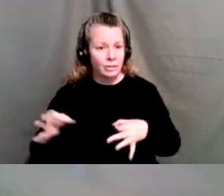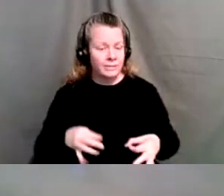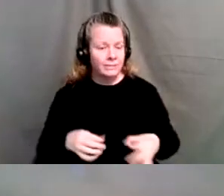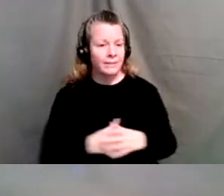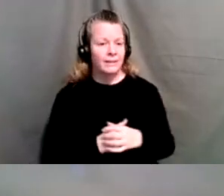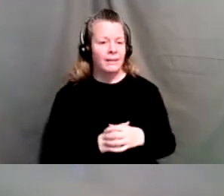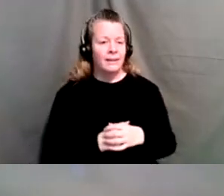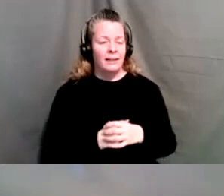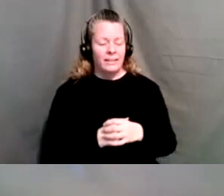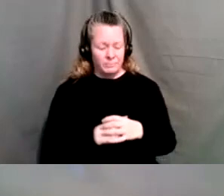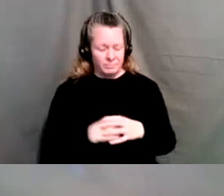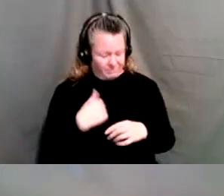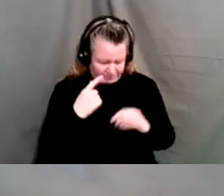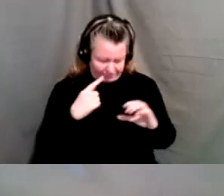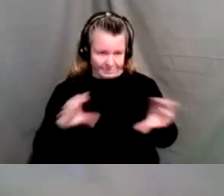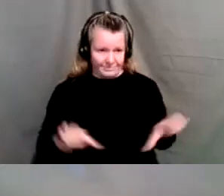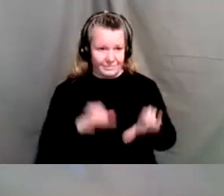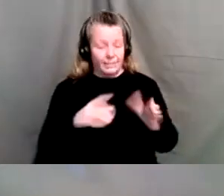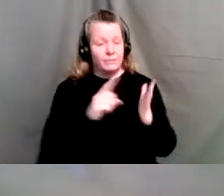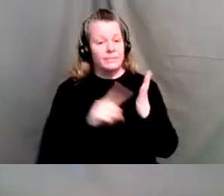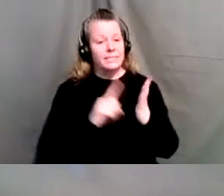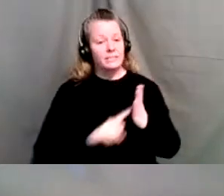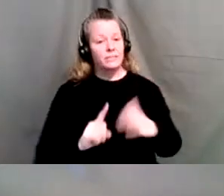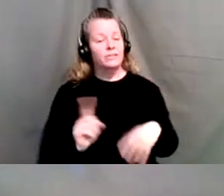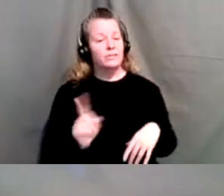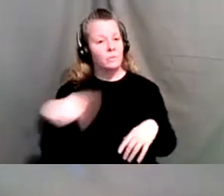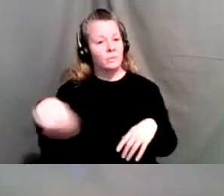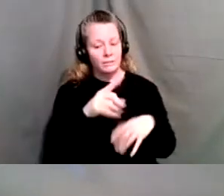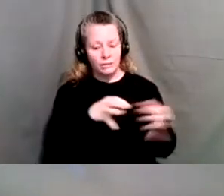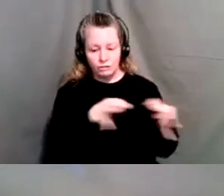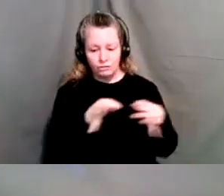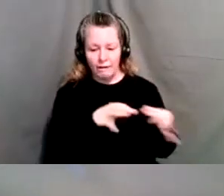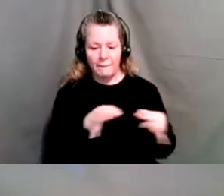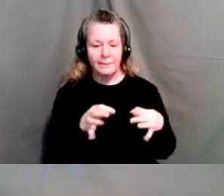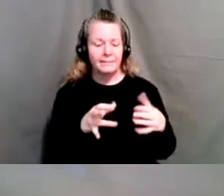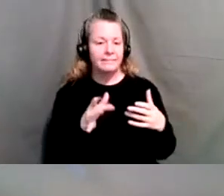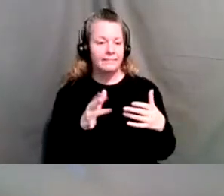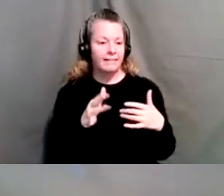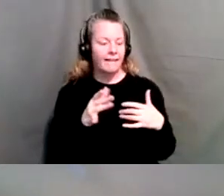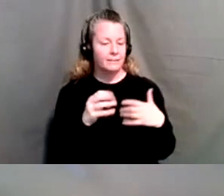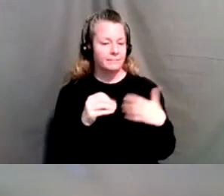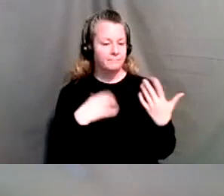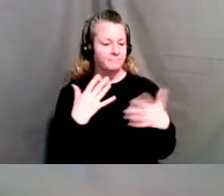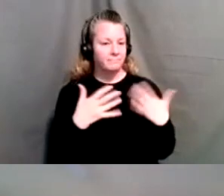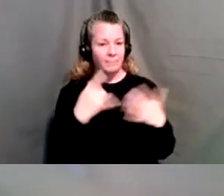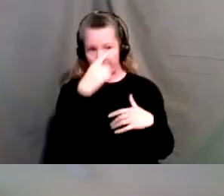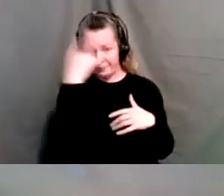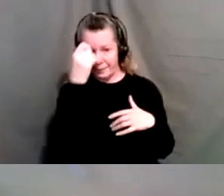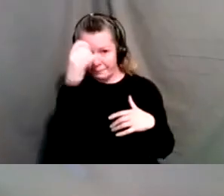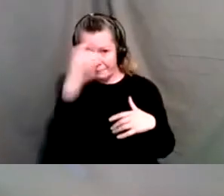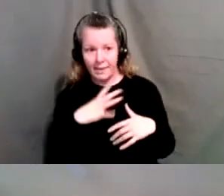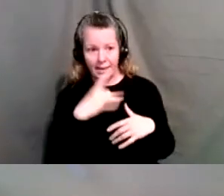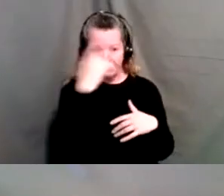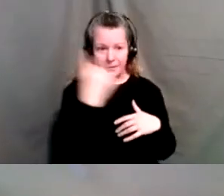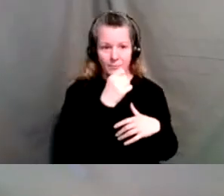some research and where when you're describing a Black man or Black woman,